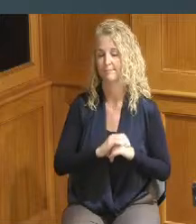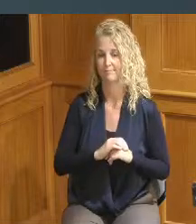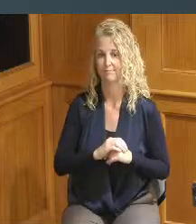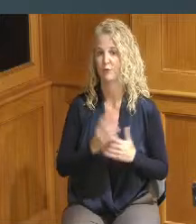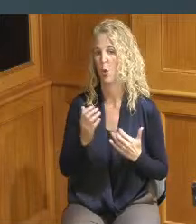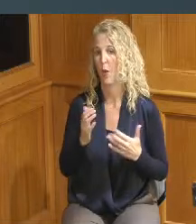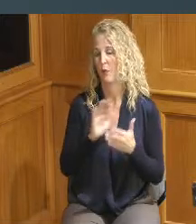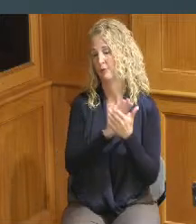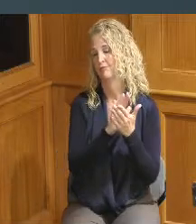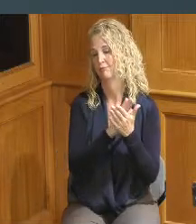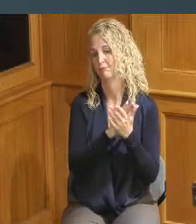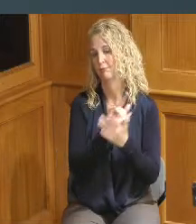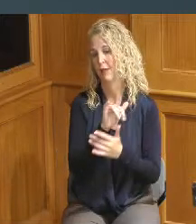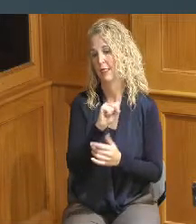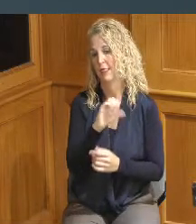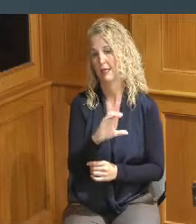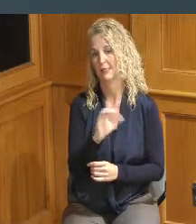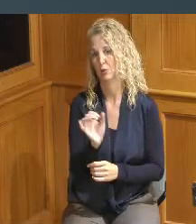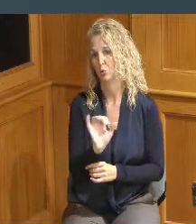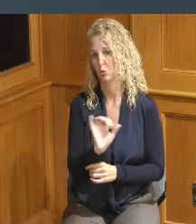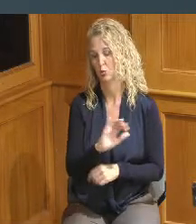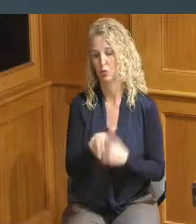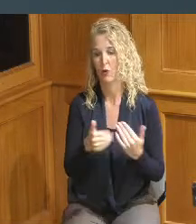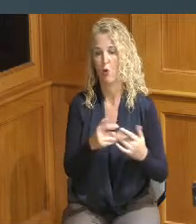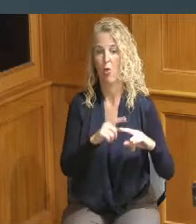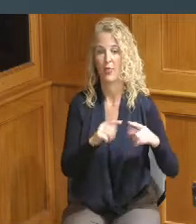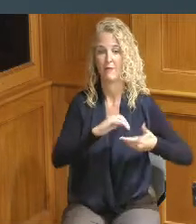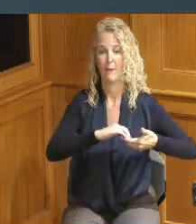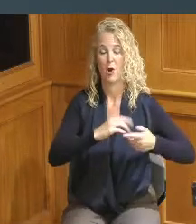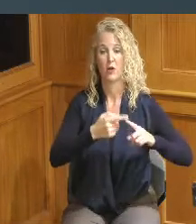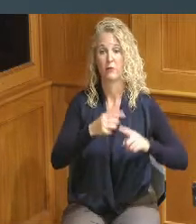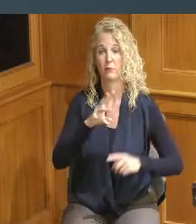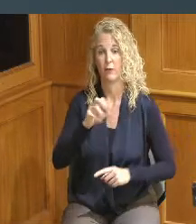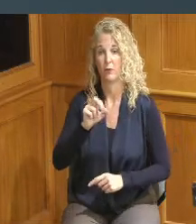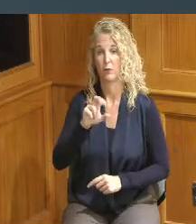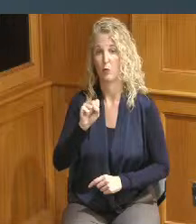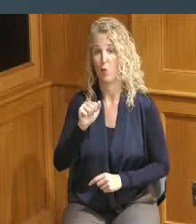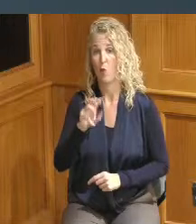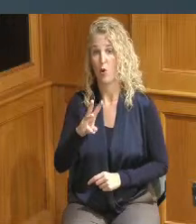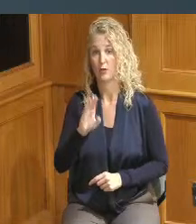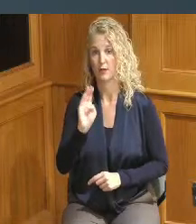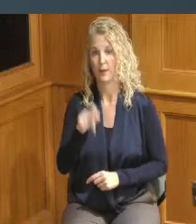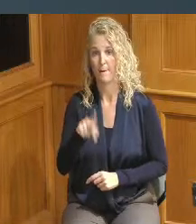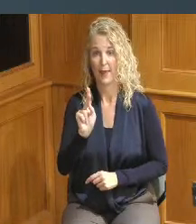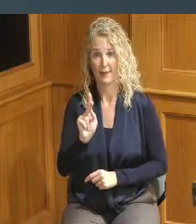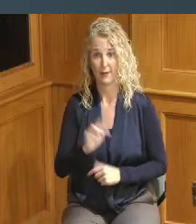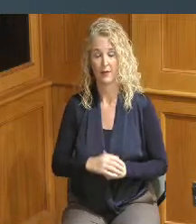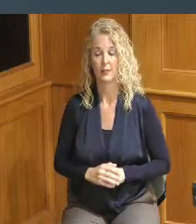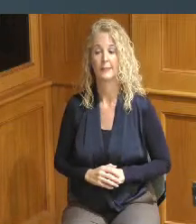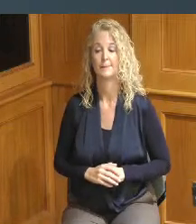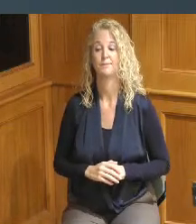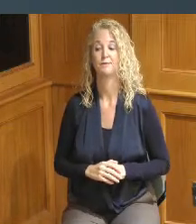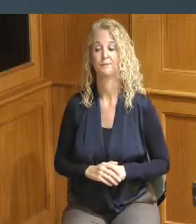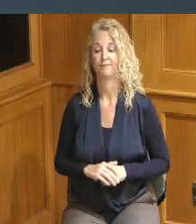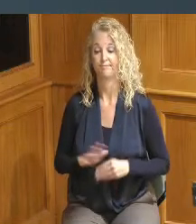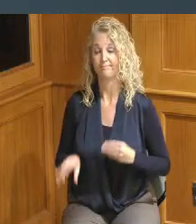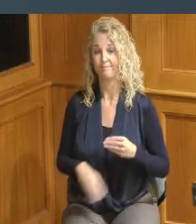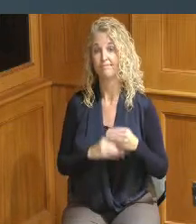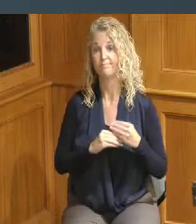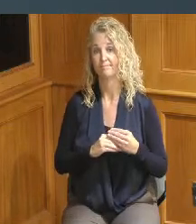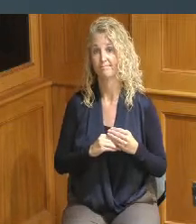want to give a shout out to LISC and all the partners at Warsaw Bank and all that they're doing. In addition to